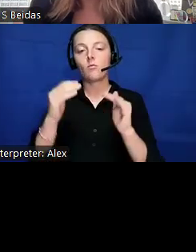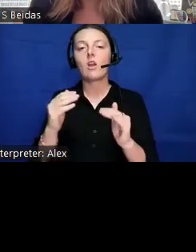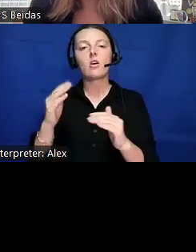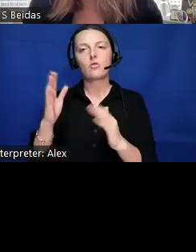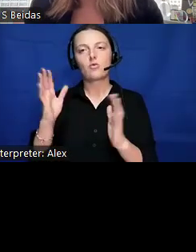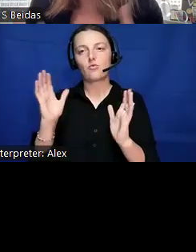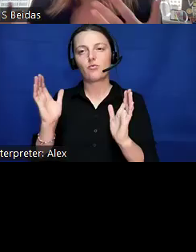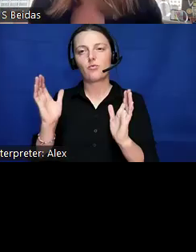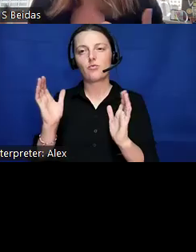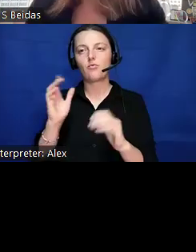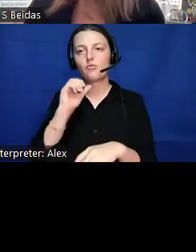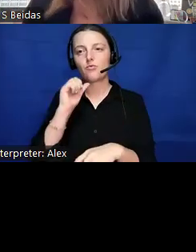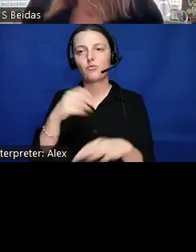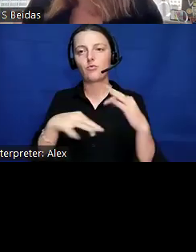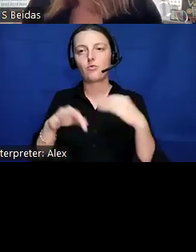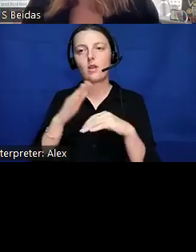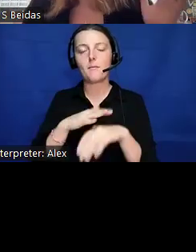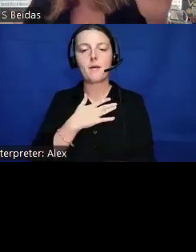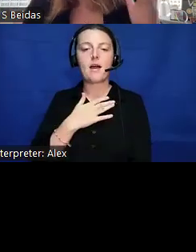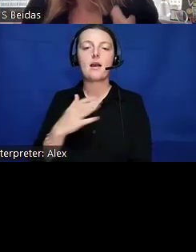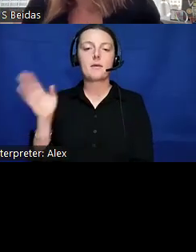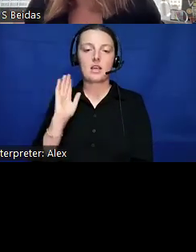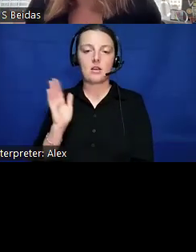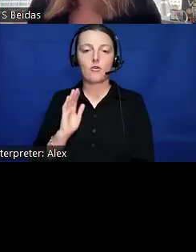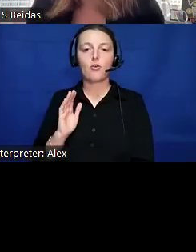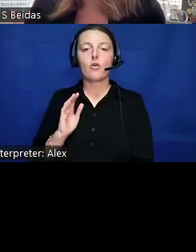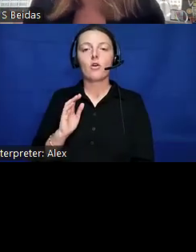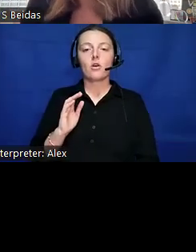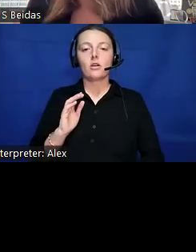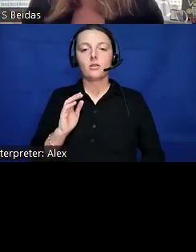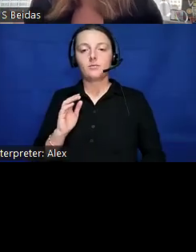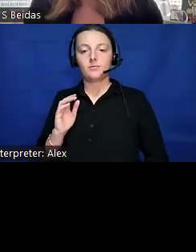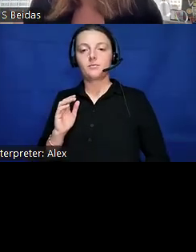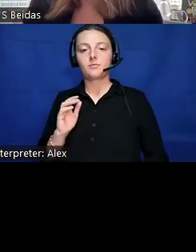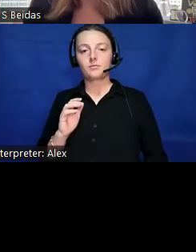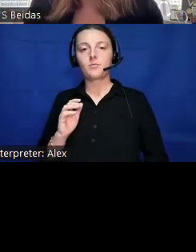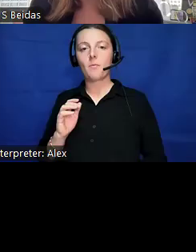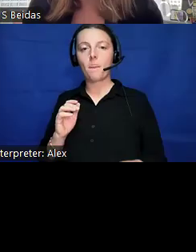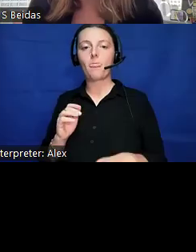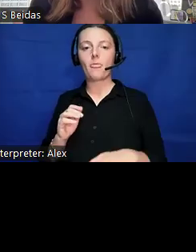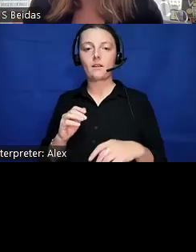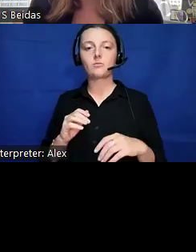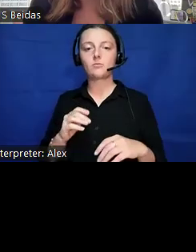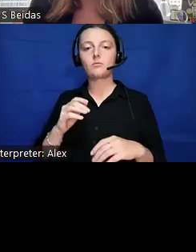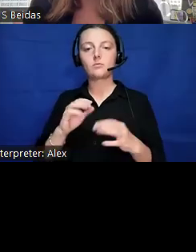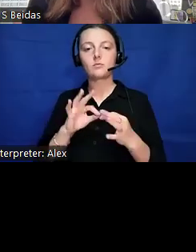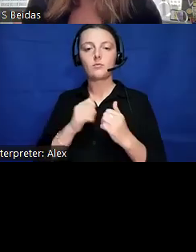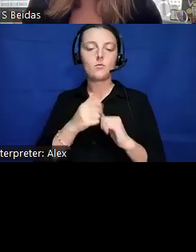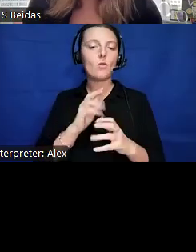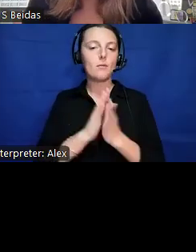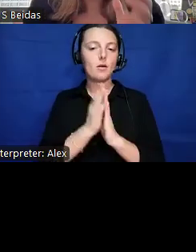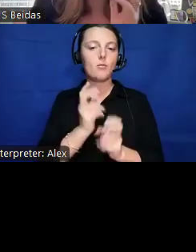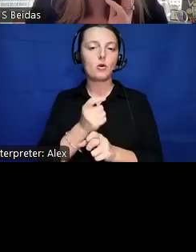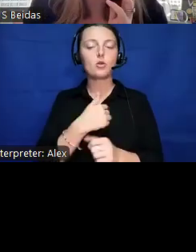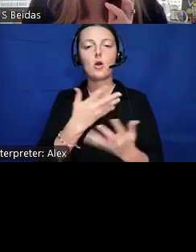when we were implementing evidence-based practices, we were making things harder. So I really wanted to take some of those principles into the implementation science